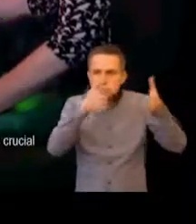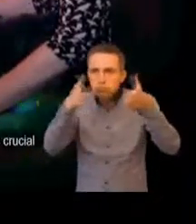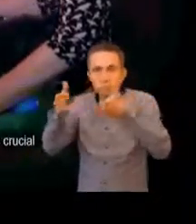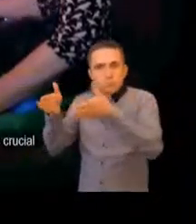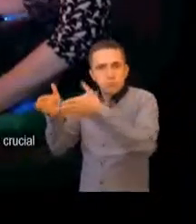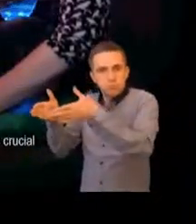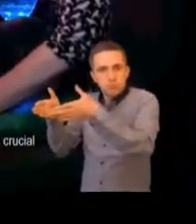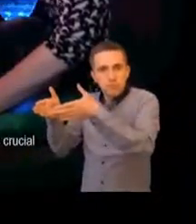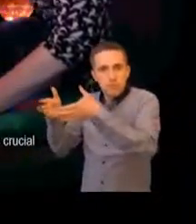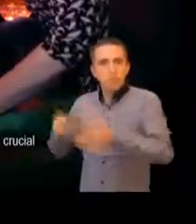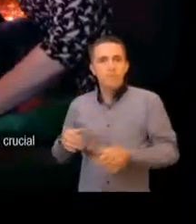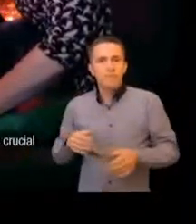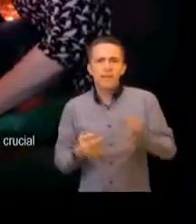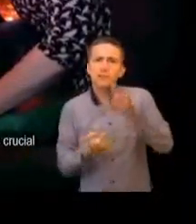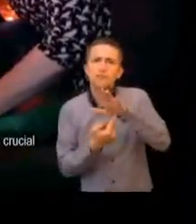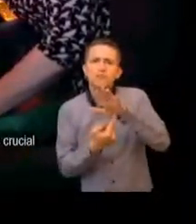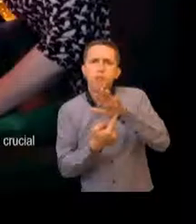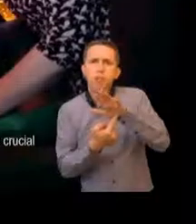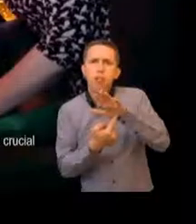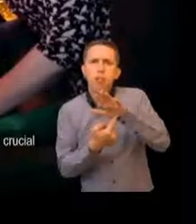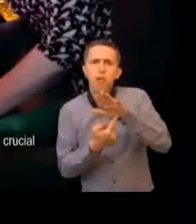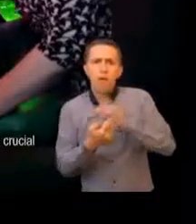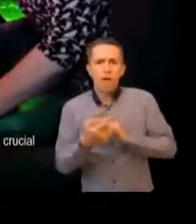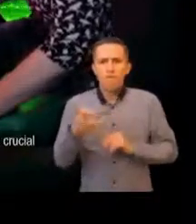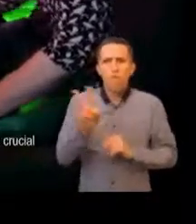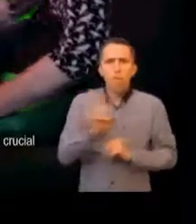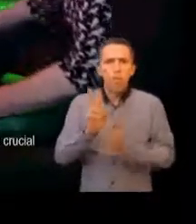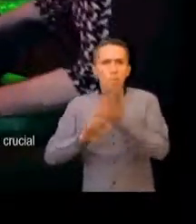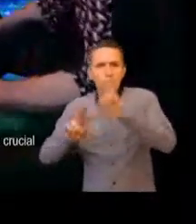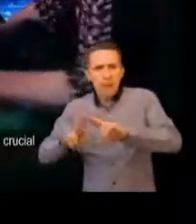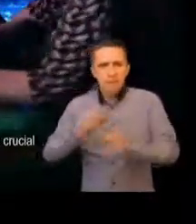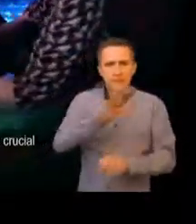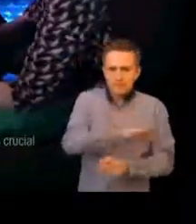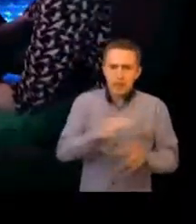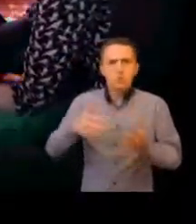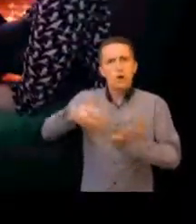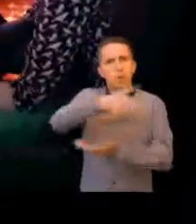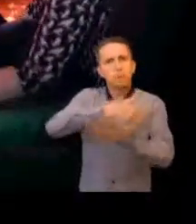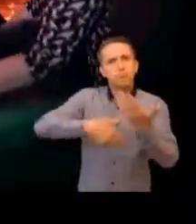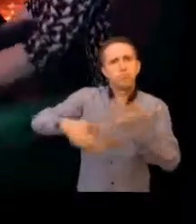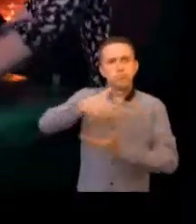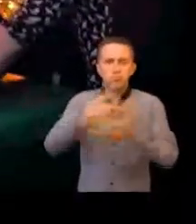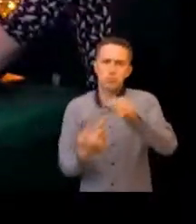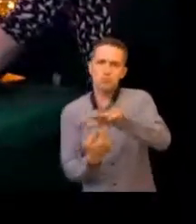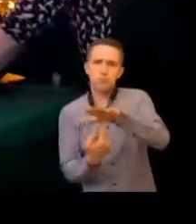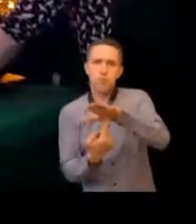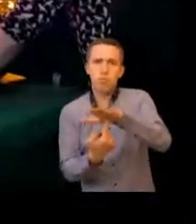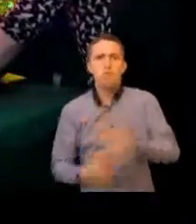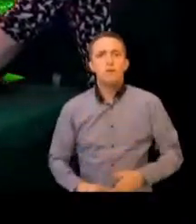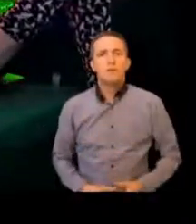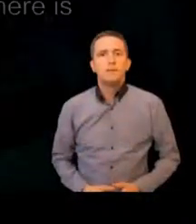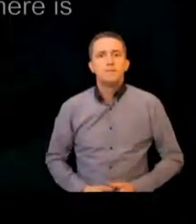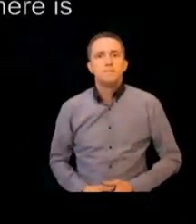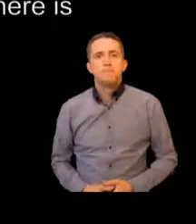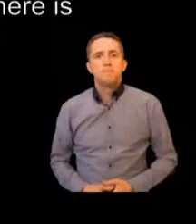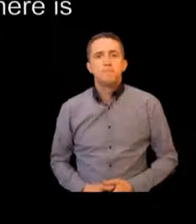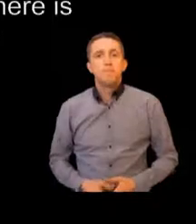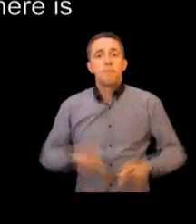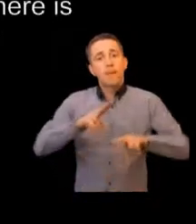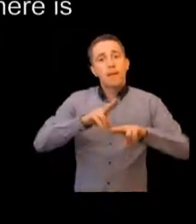clutter enables a child to focus. In this playgroup, children have opportunities for both individual